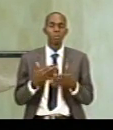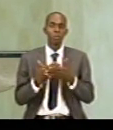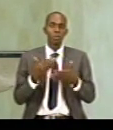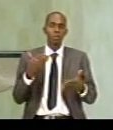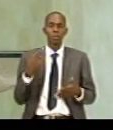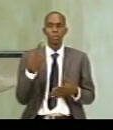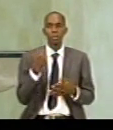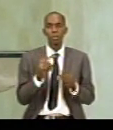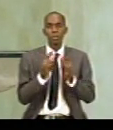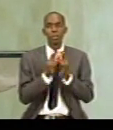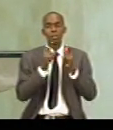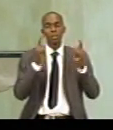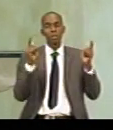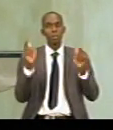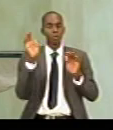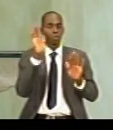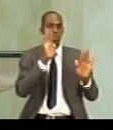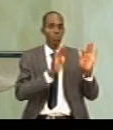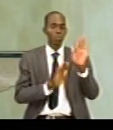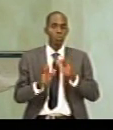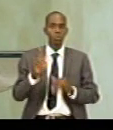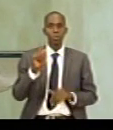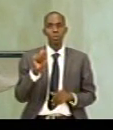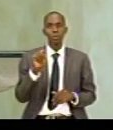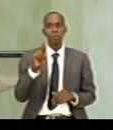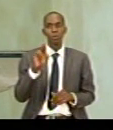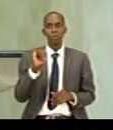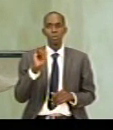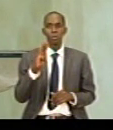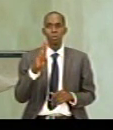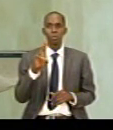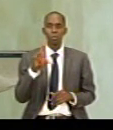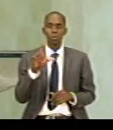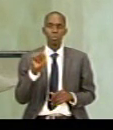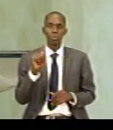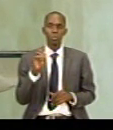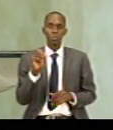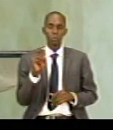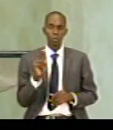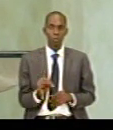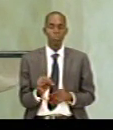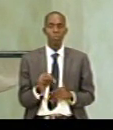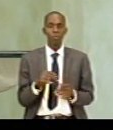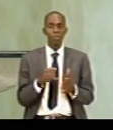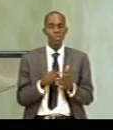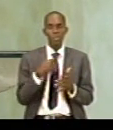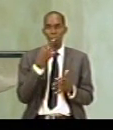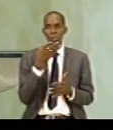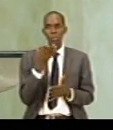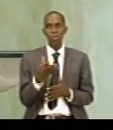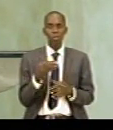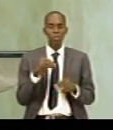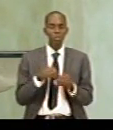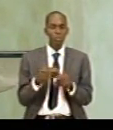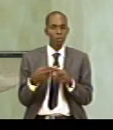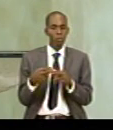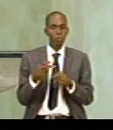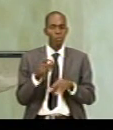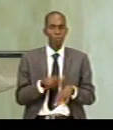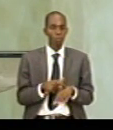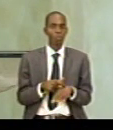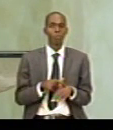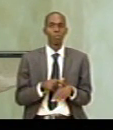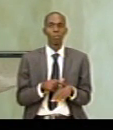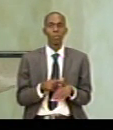that in 1 Corinthians chapter 15, verse 52. In a moment, in the twinkling of an